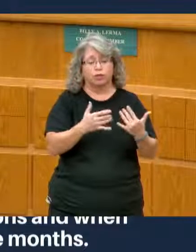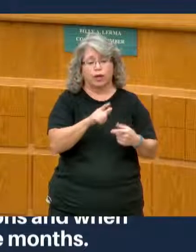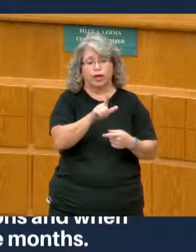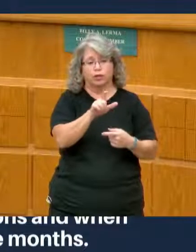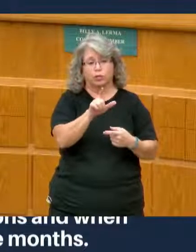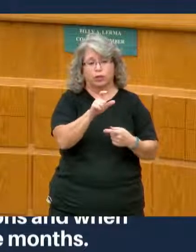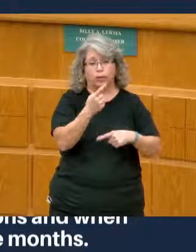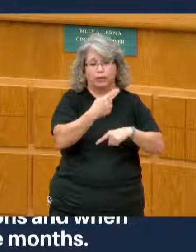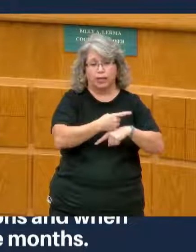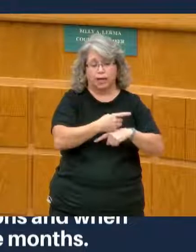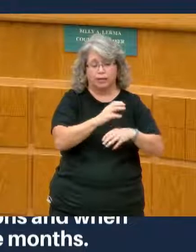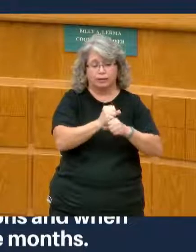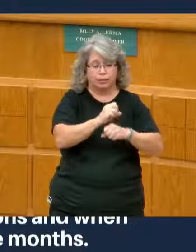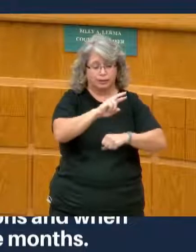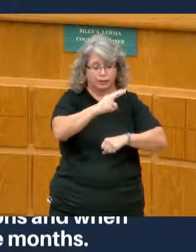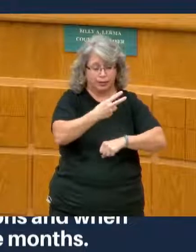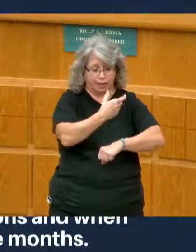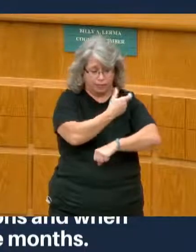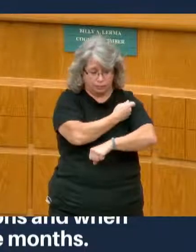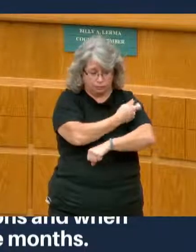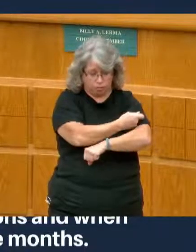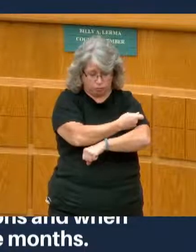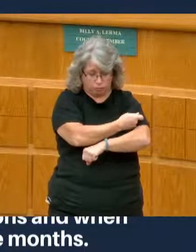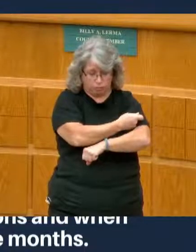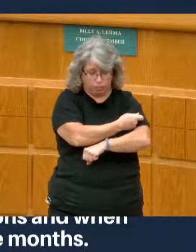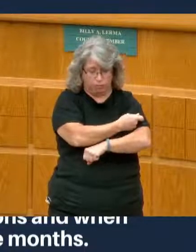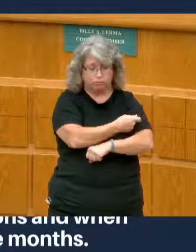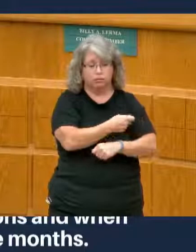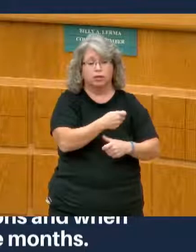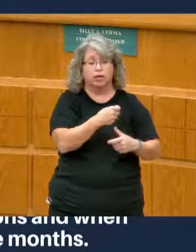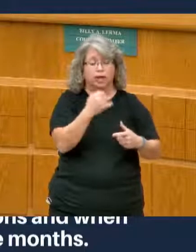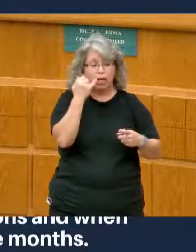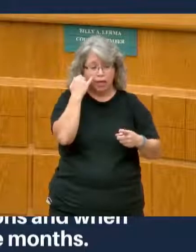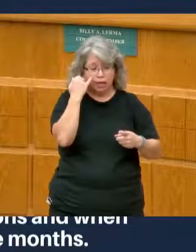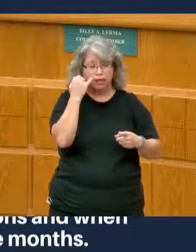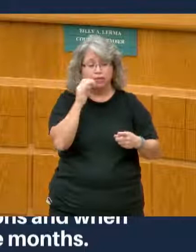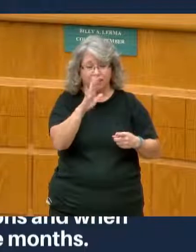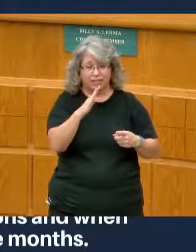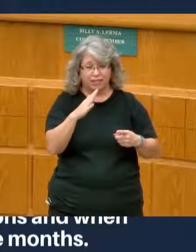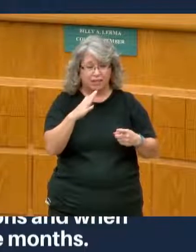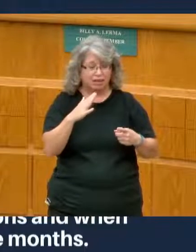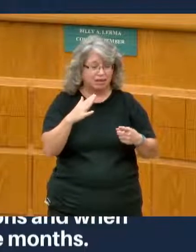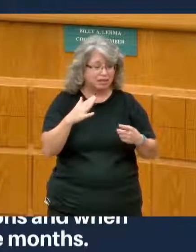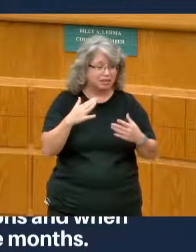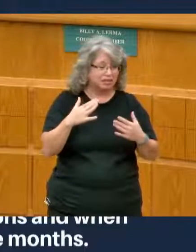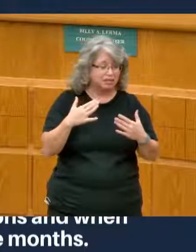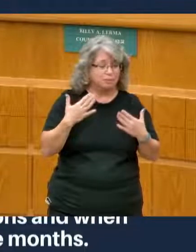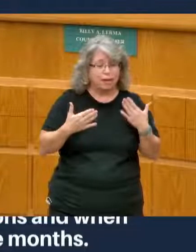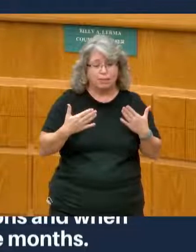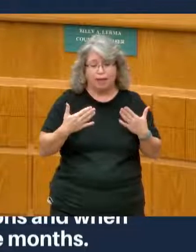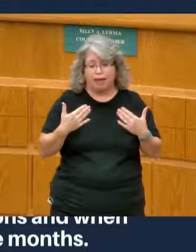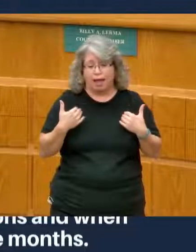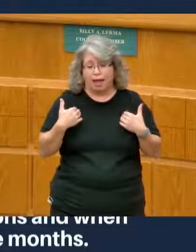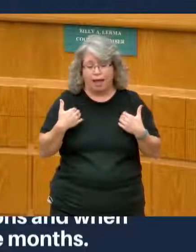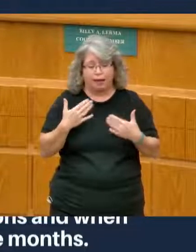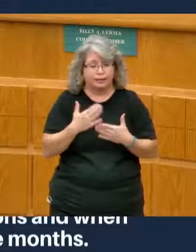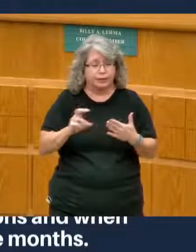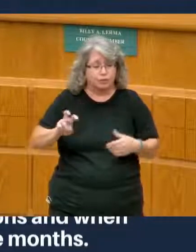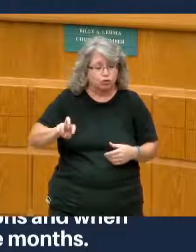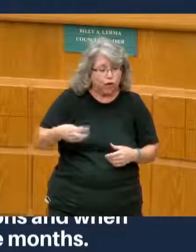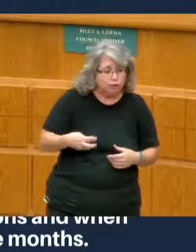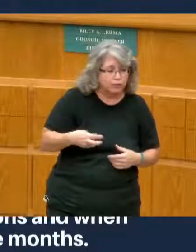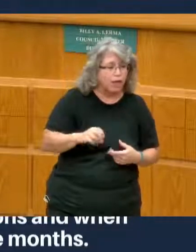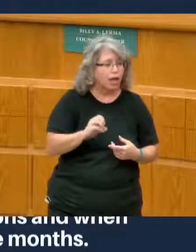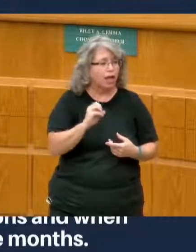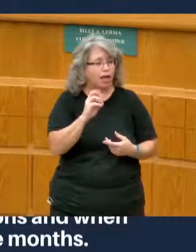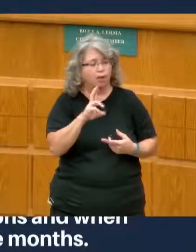get your second dose, and you have a really immunocompromised individual. They've just recently had a bone marrow transplant. Whatever that